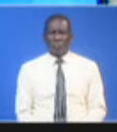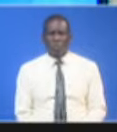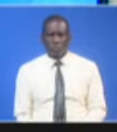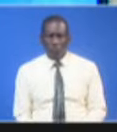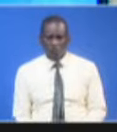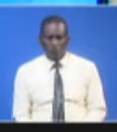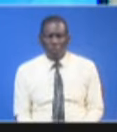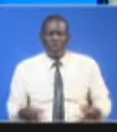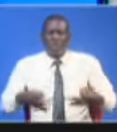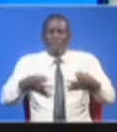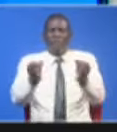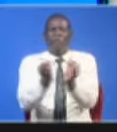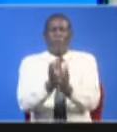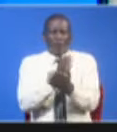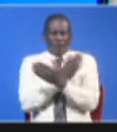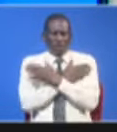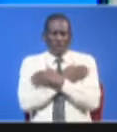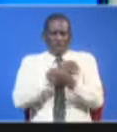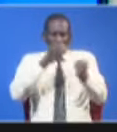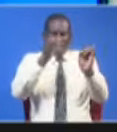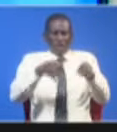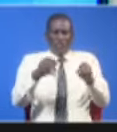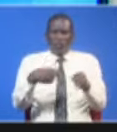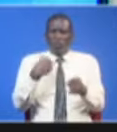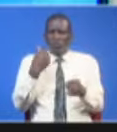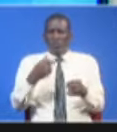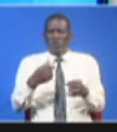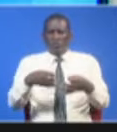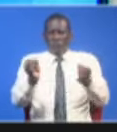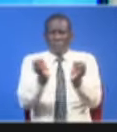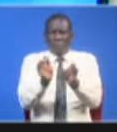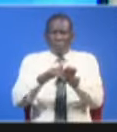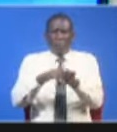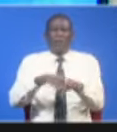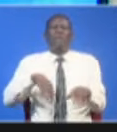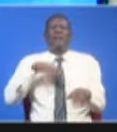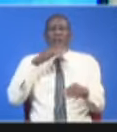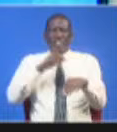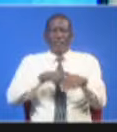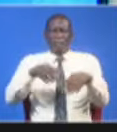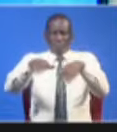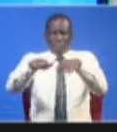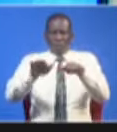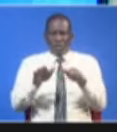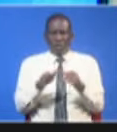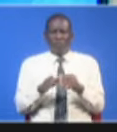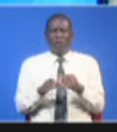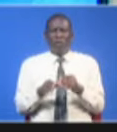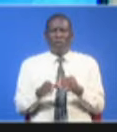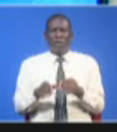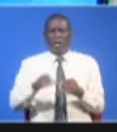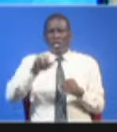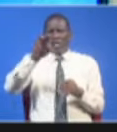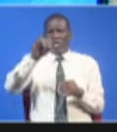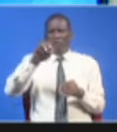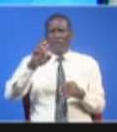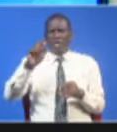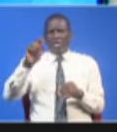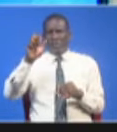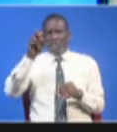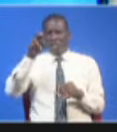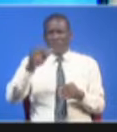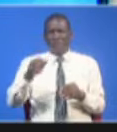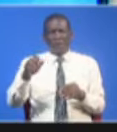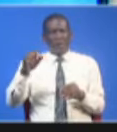Now, families and friends of individuals who lost their loved ones during a funeral where a wall collapsed in Miritini, Mombasa County,